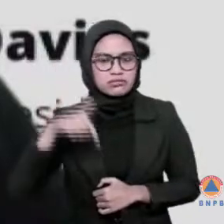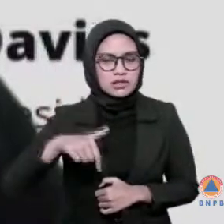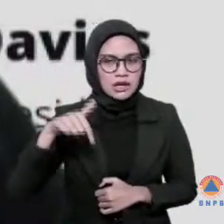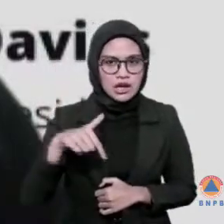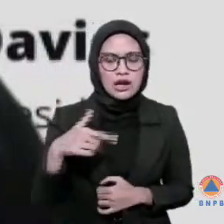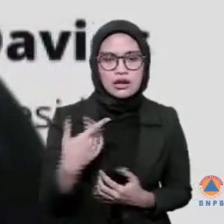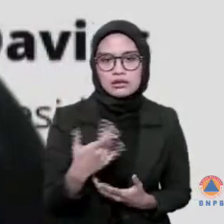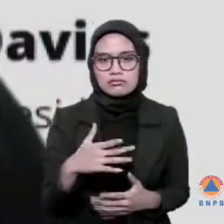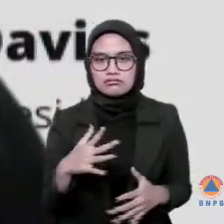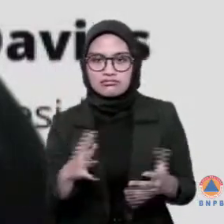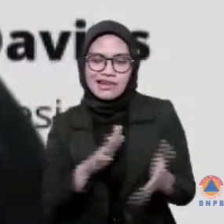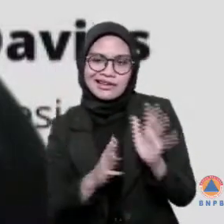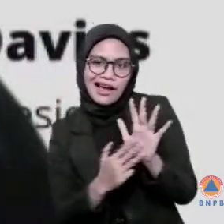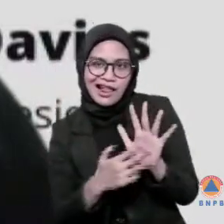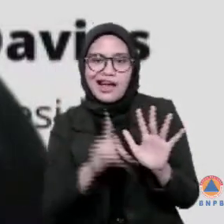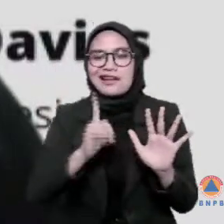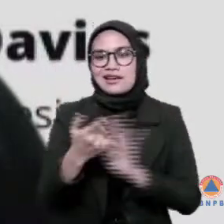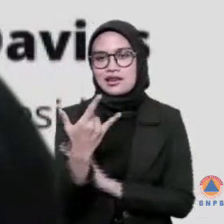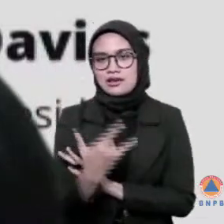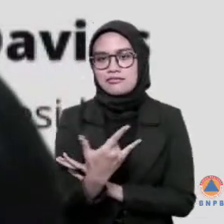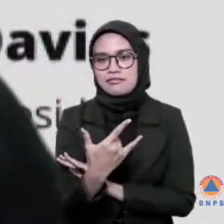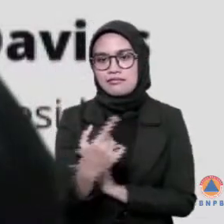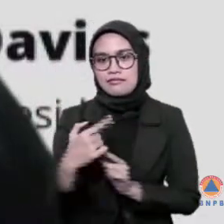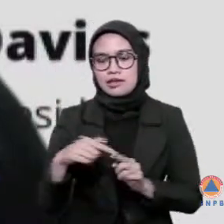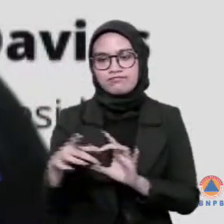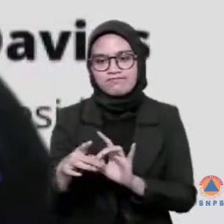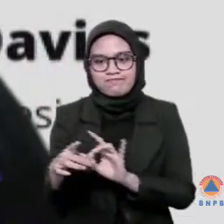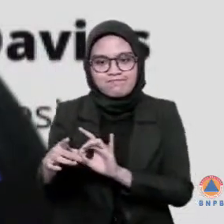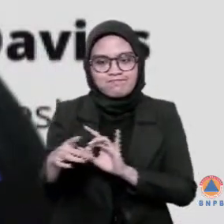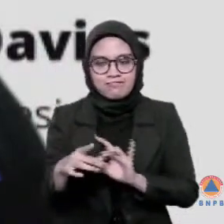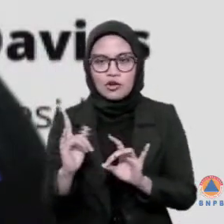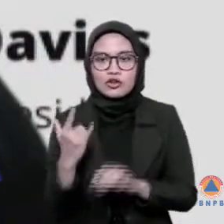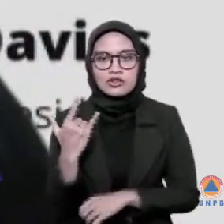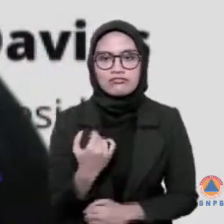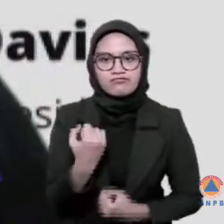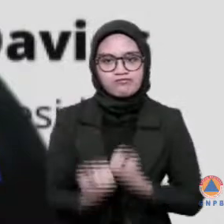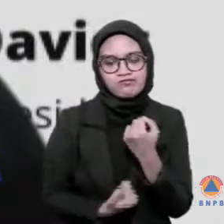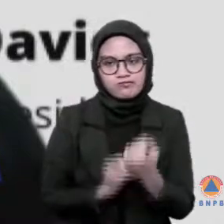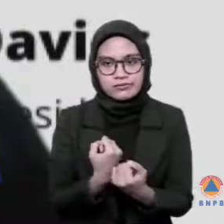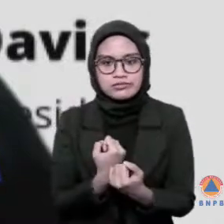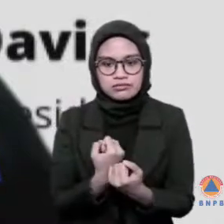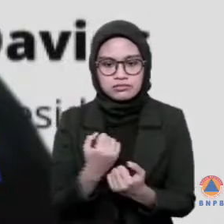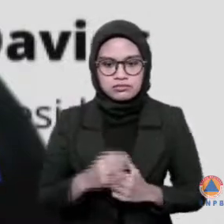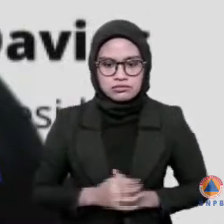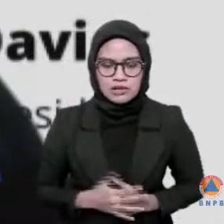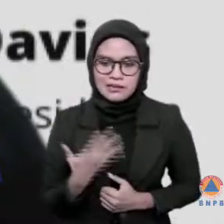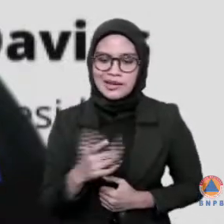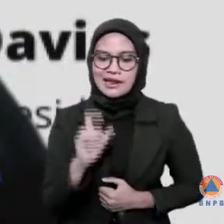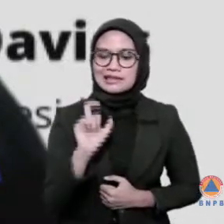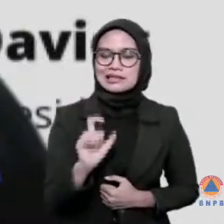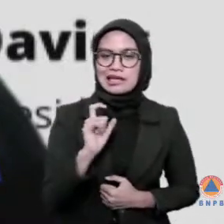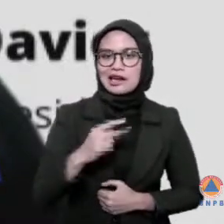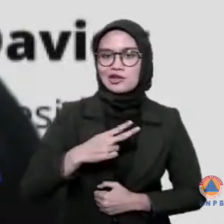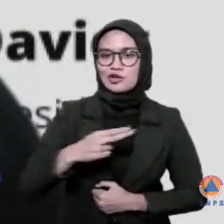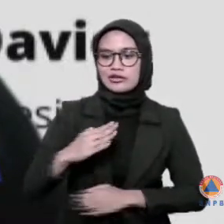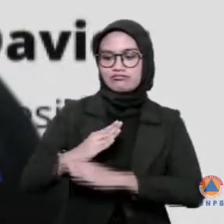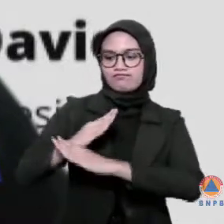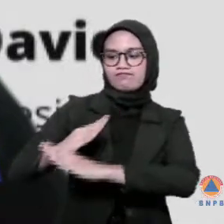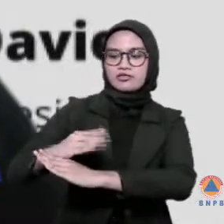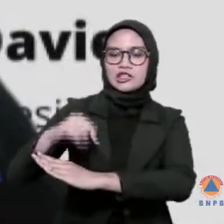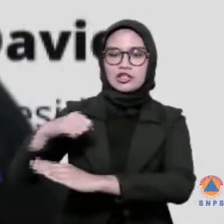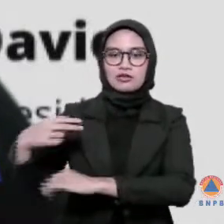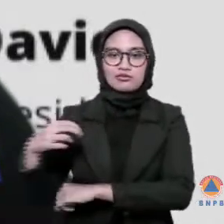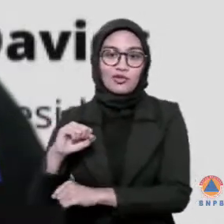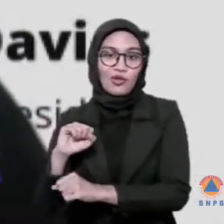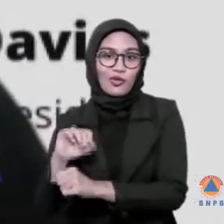update from you on what is happening in Indonesia's fight to contain COVID-19. So with that, I'd like to pass over